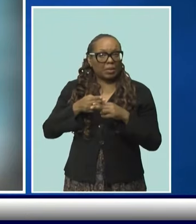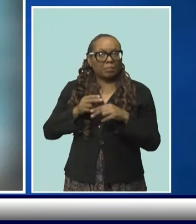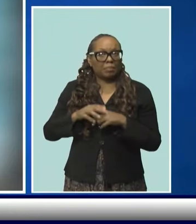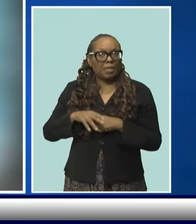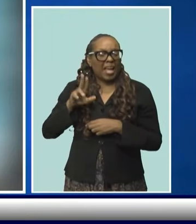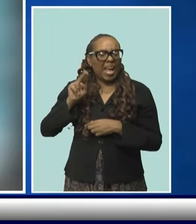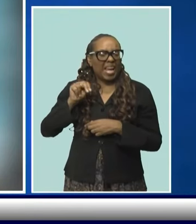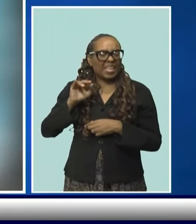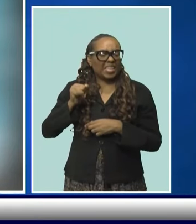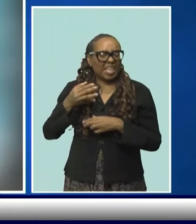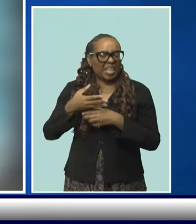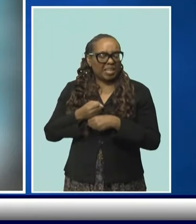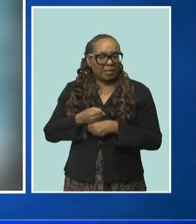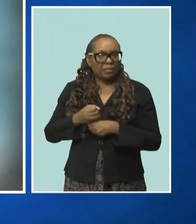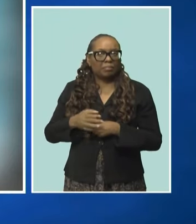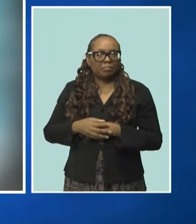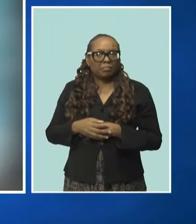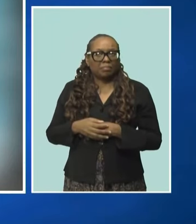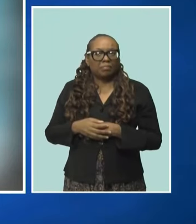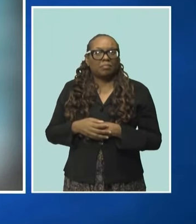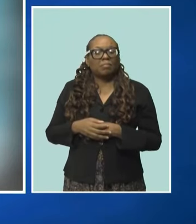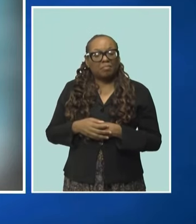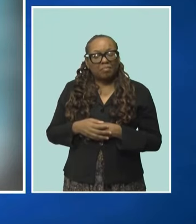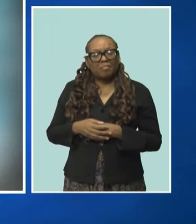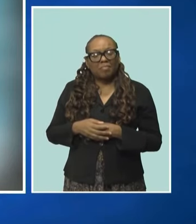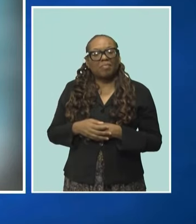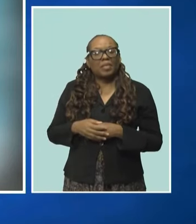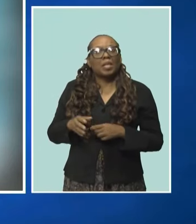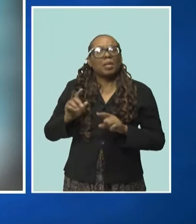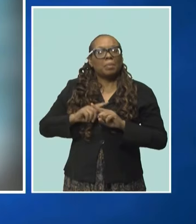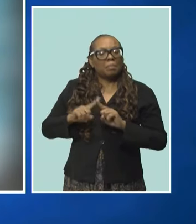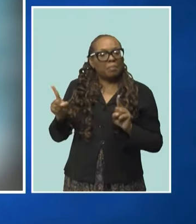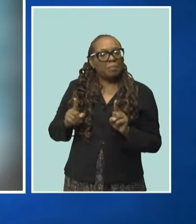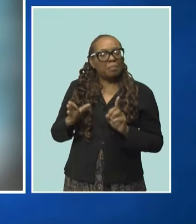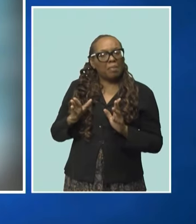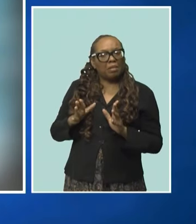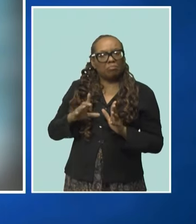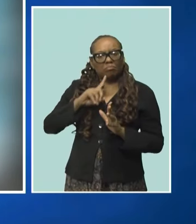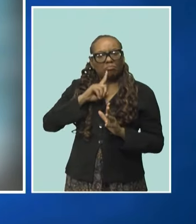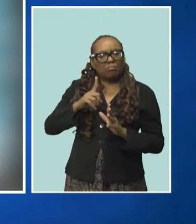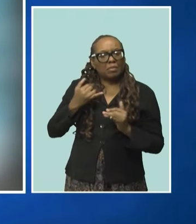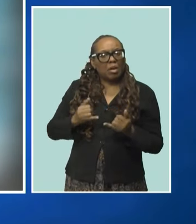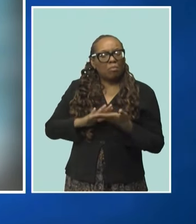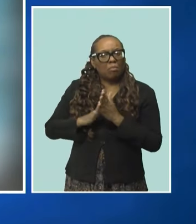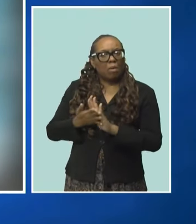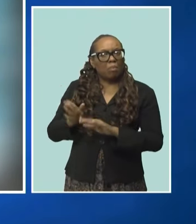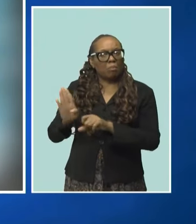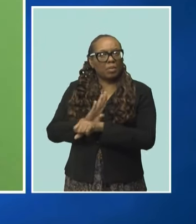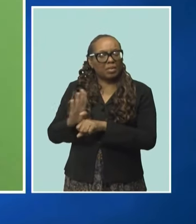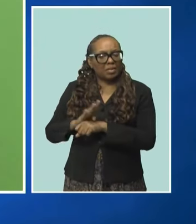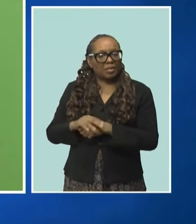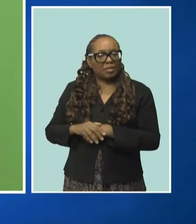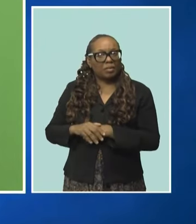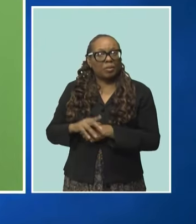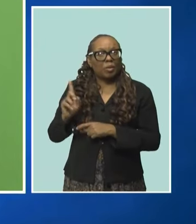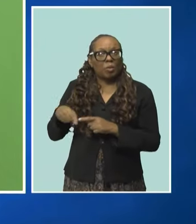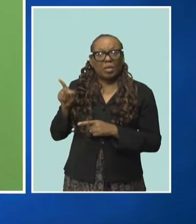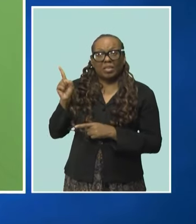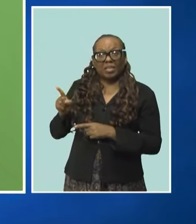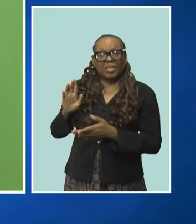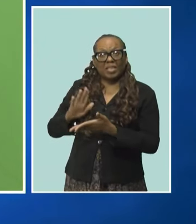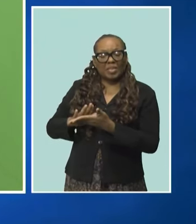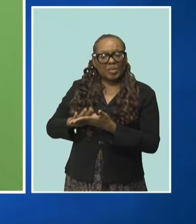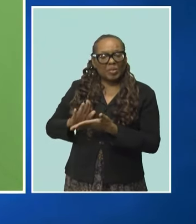had its genesis during school days. It includes her initials, and it's catching on in the local marketplace. So the